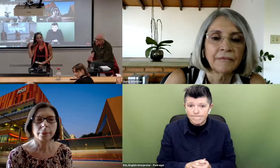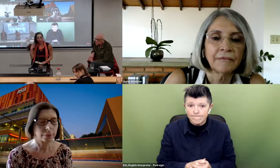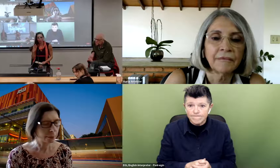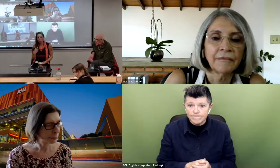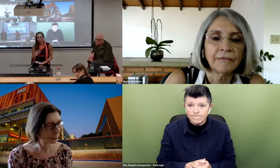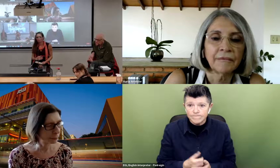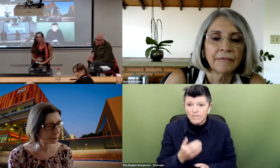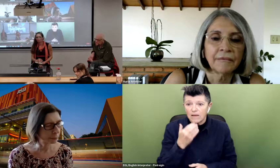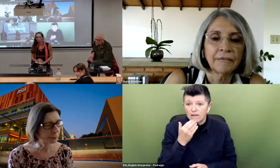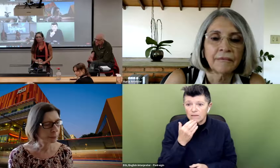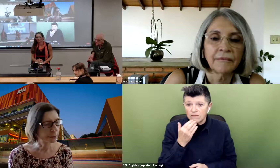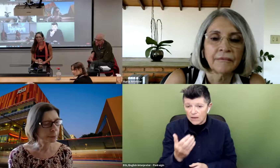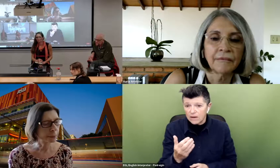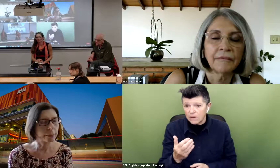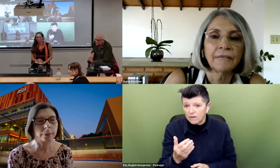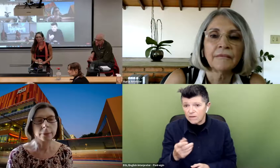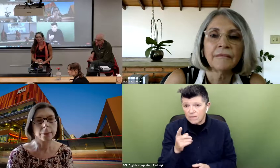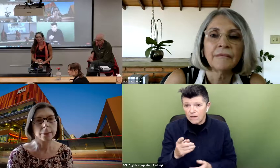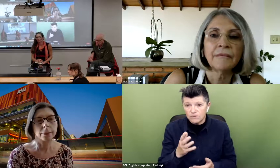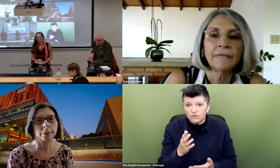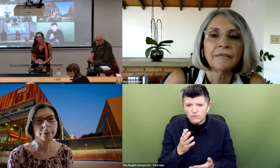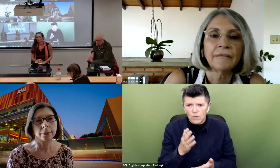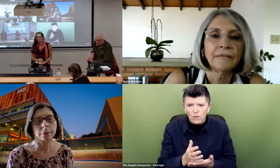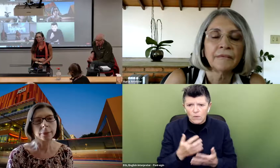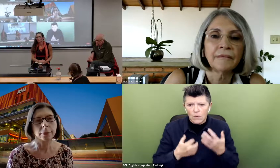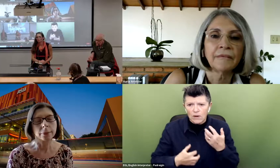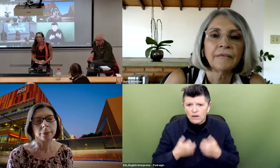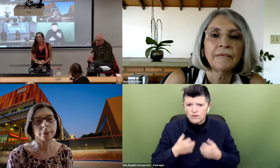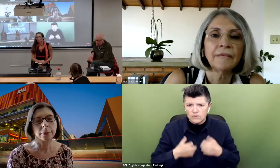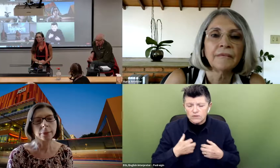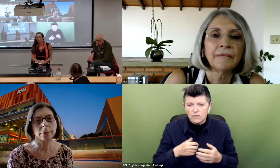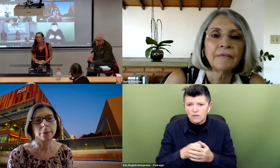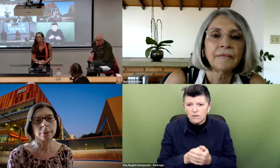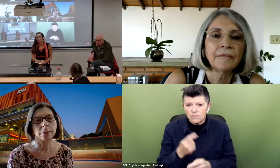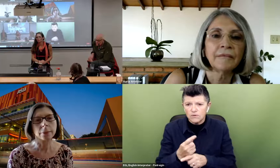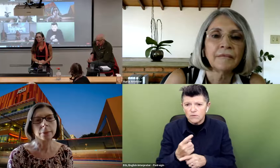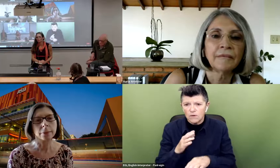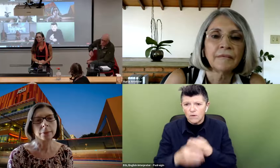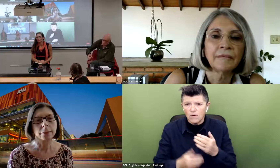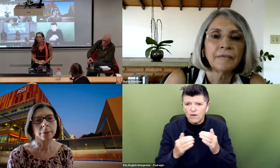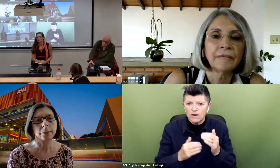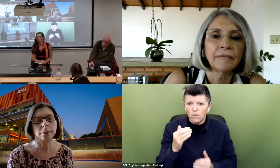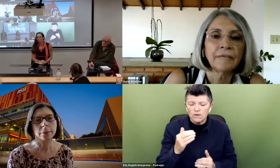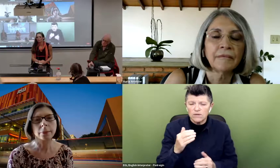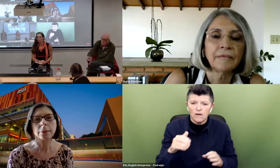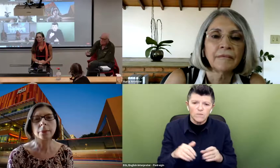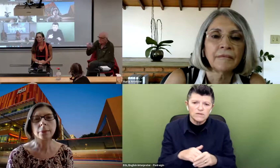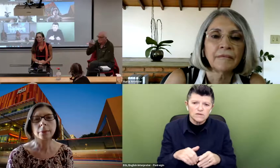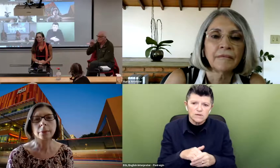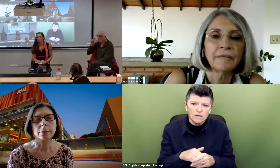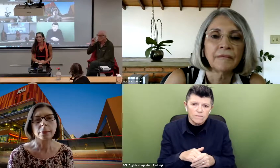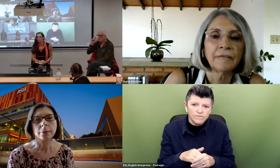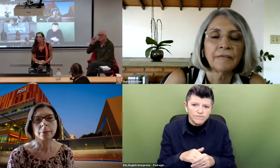Thank you, Professor. That was super interesting. You touched upon inequalities of participation, and I've been thinking about